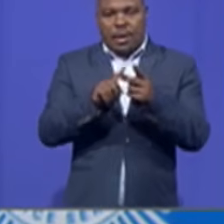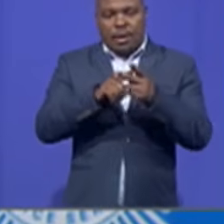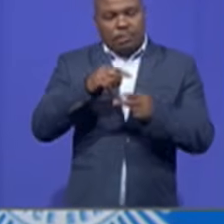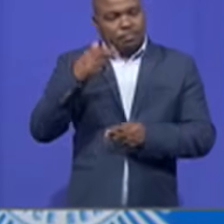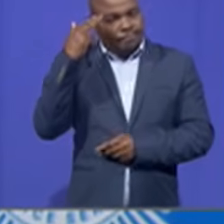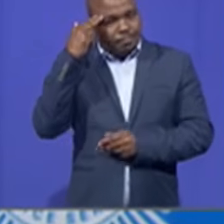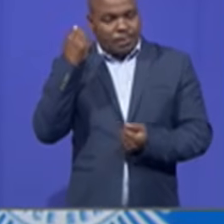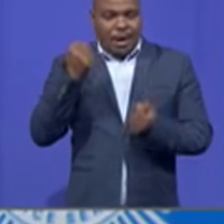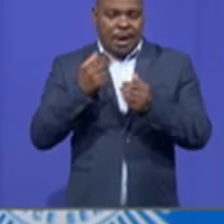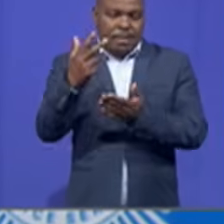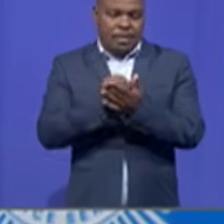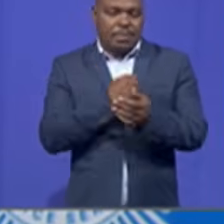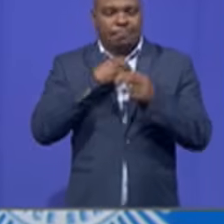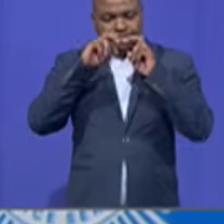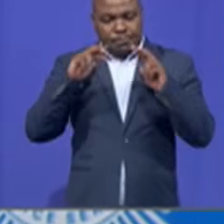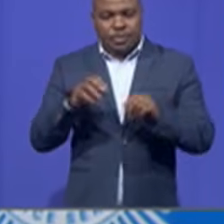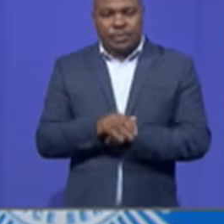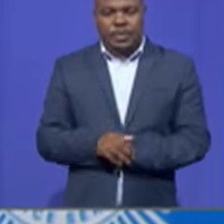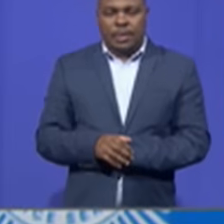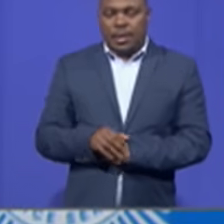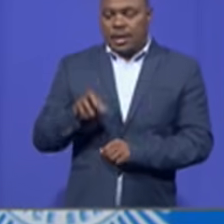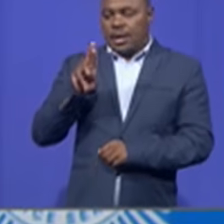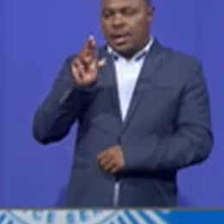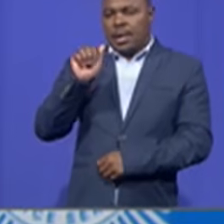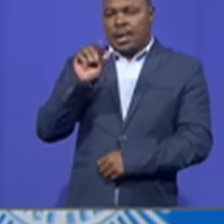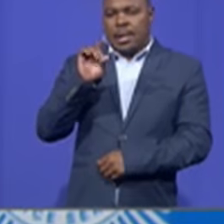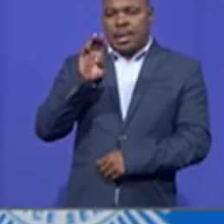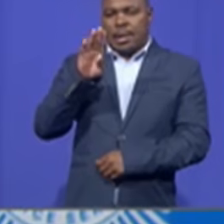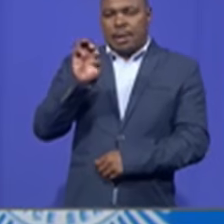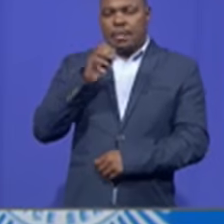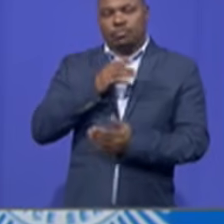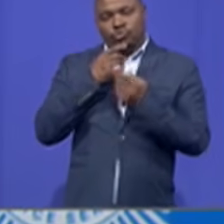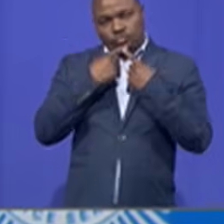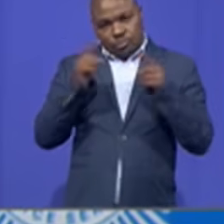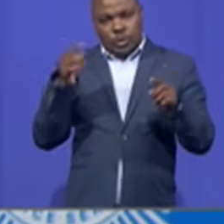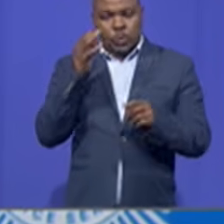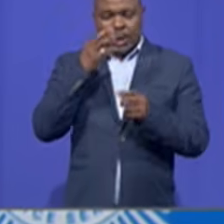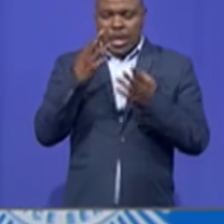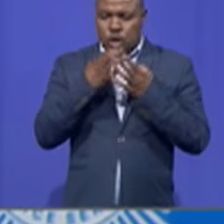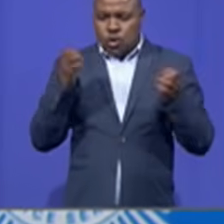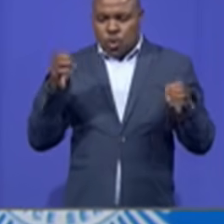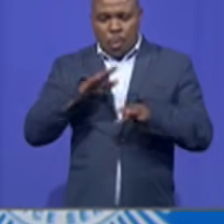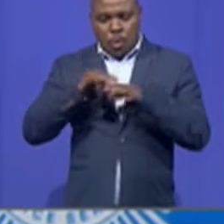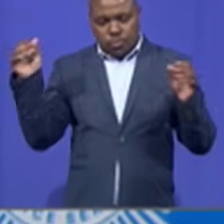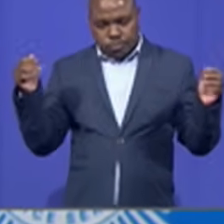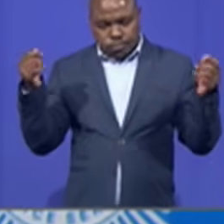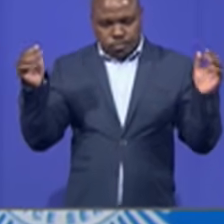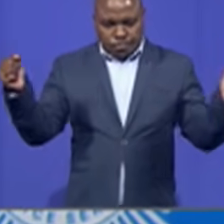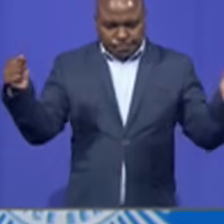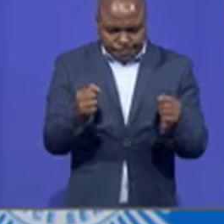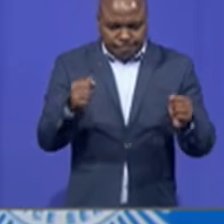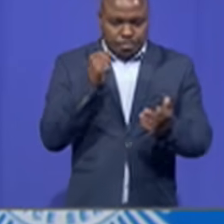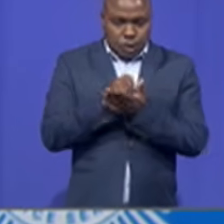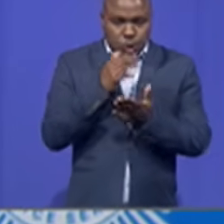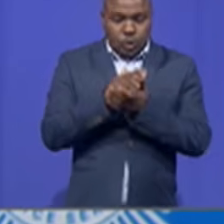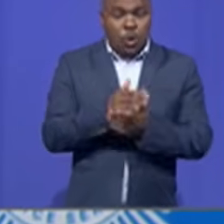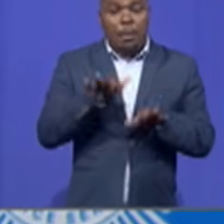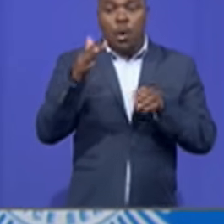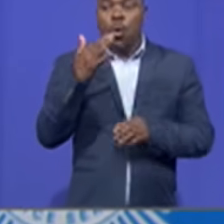further investigation. General Khadebe has assured the public that maximum resources have been deployed to ensure that